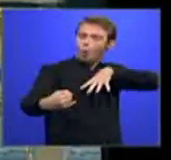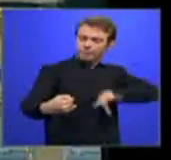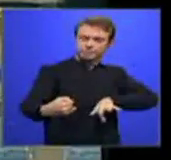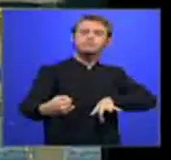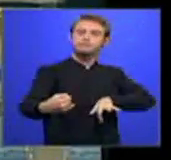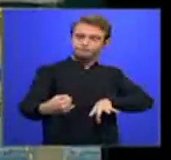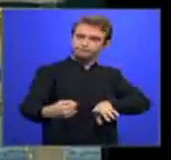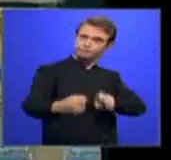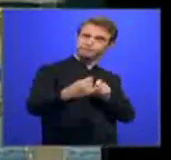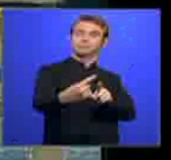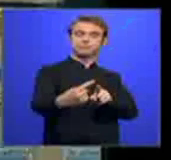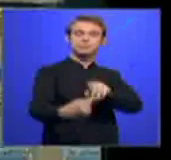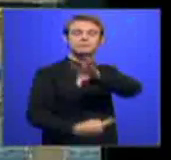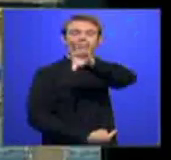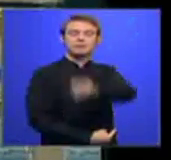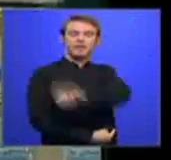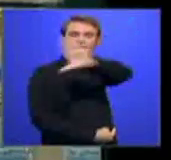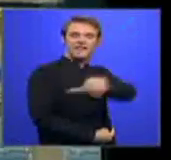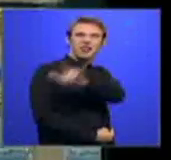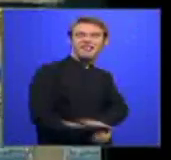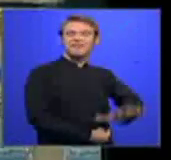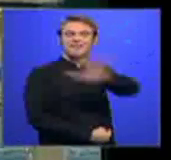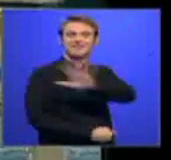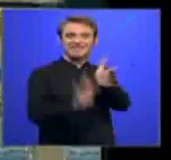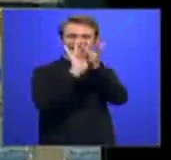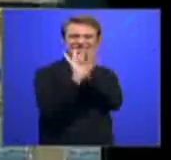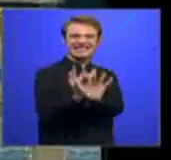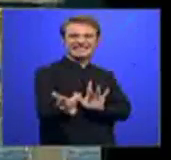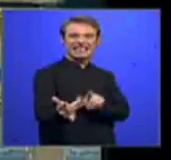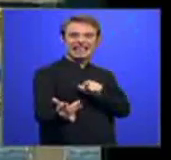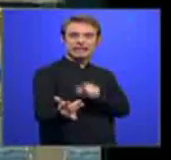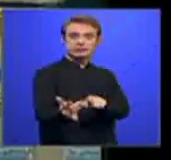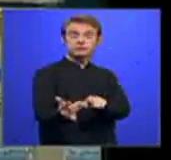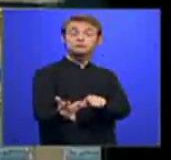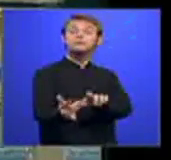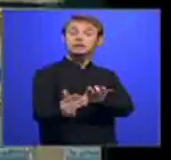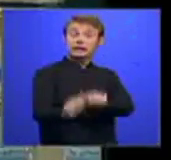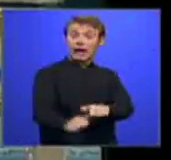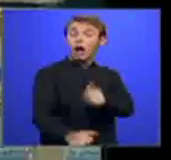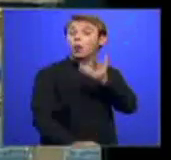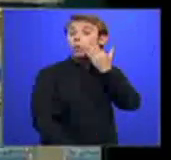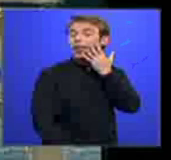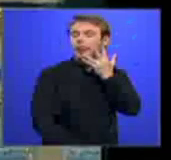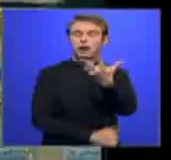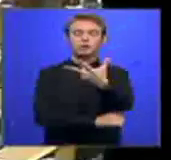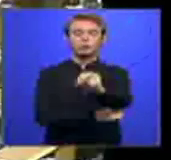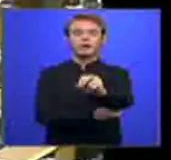100% broadband internet penetration by